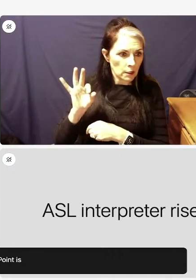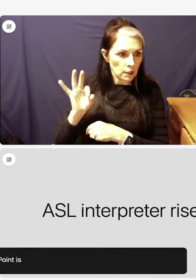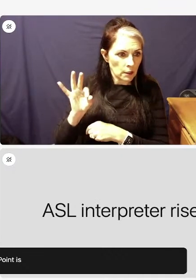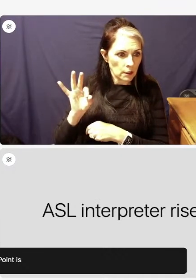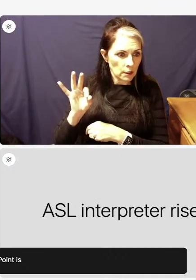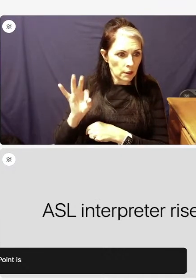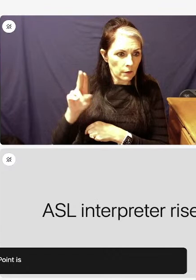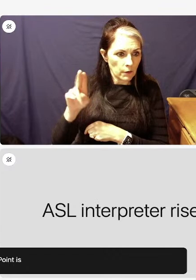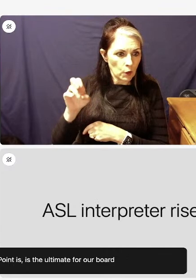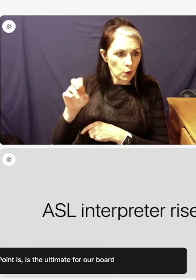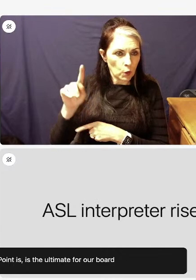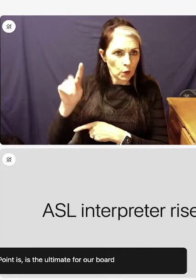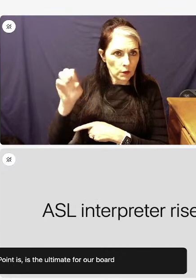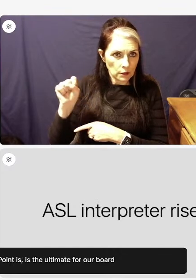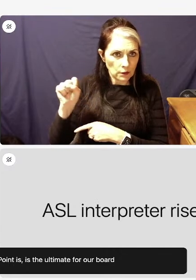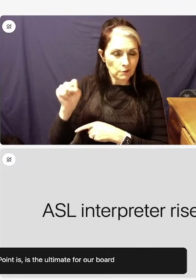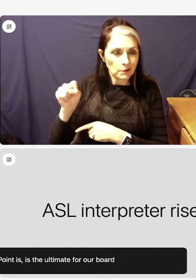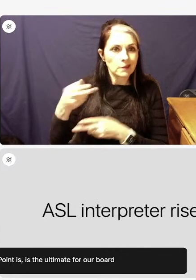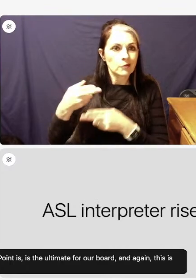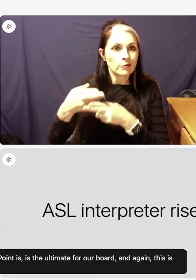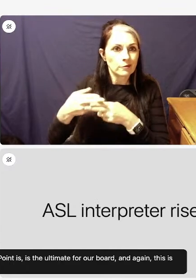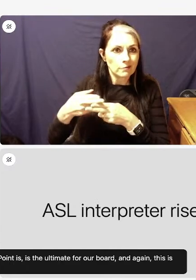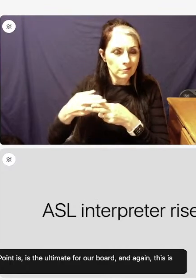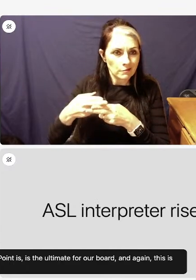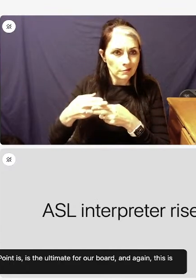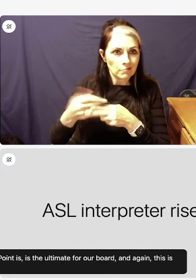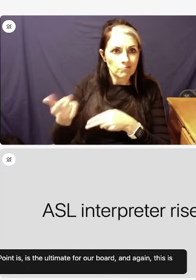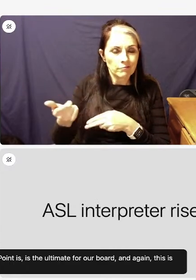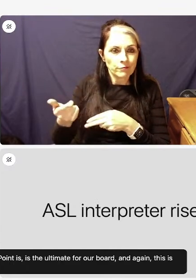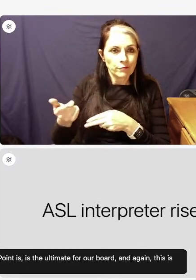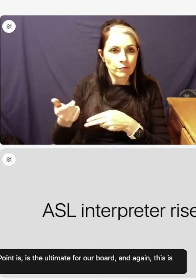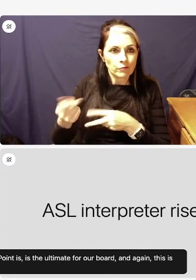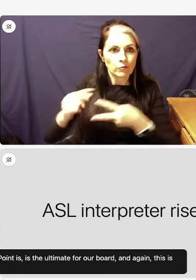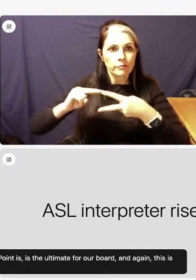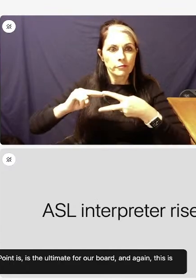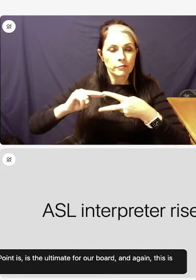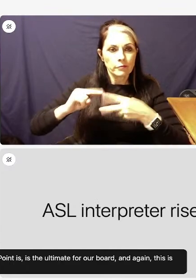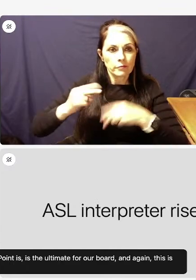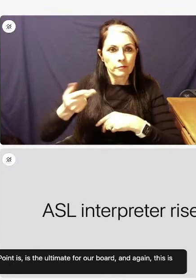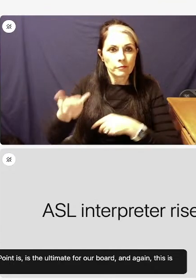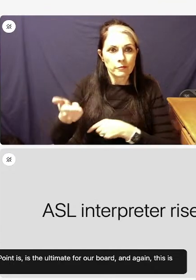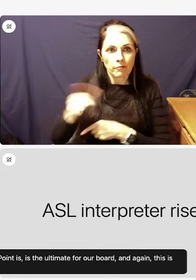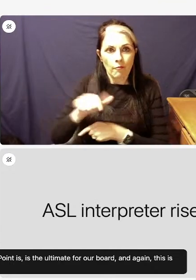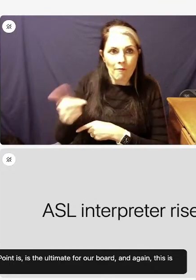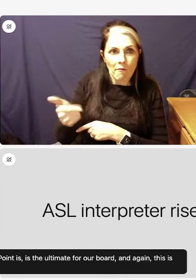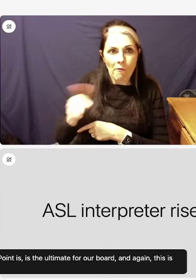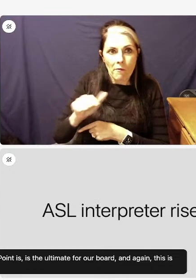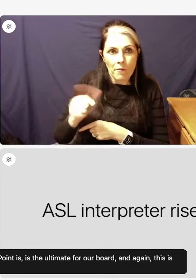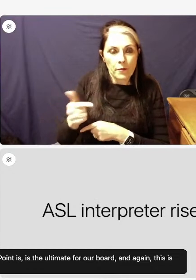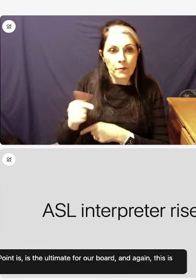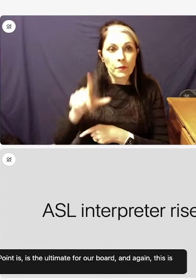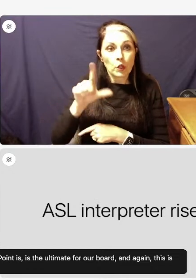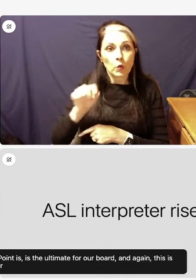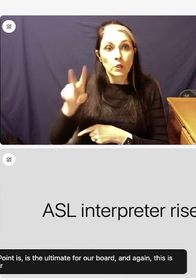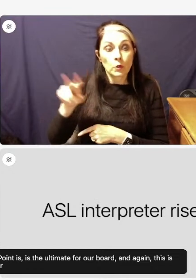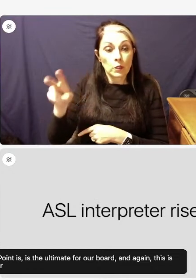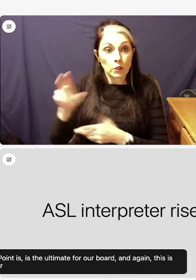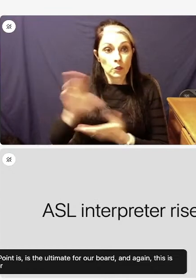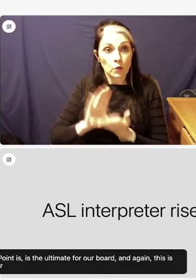for our board and again this is for the 2022 calendar year at this time i'll open the floor for